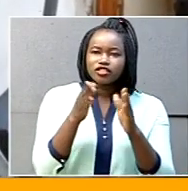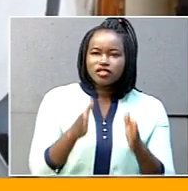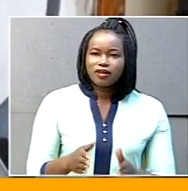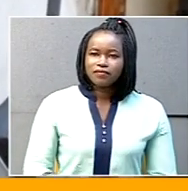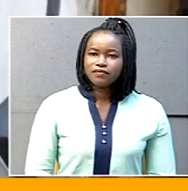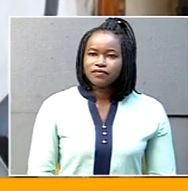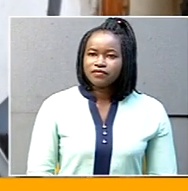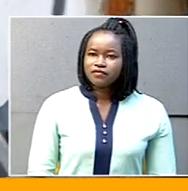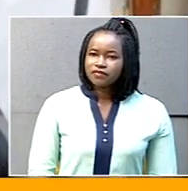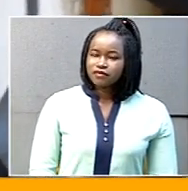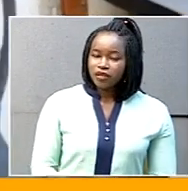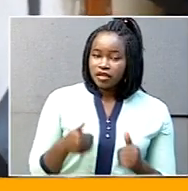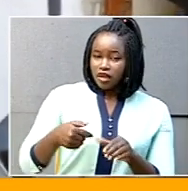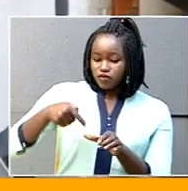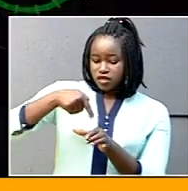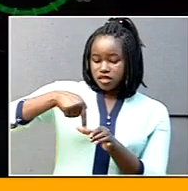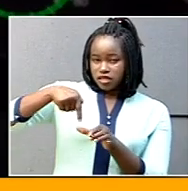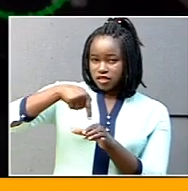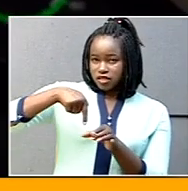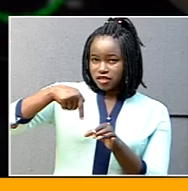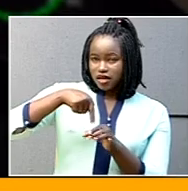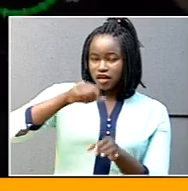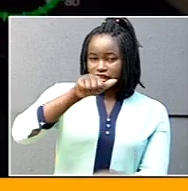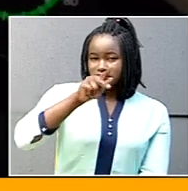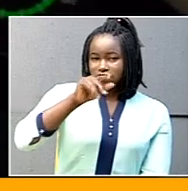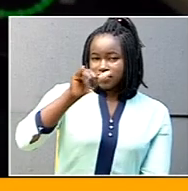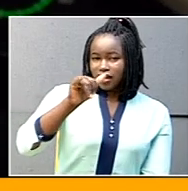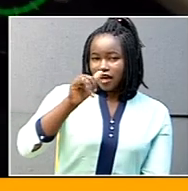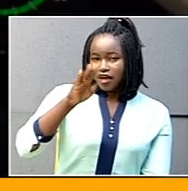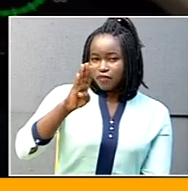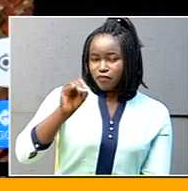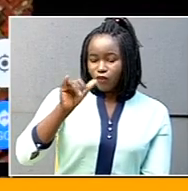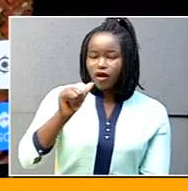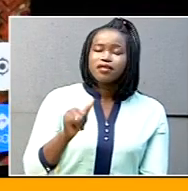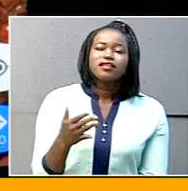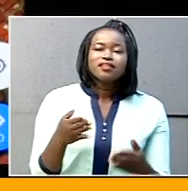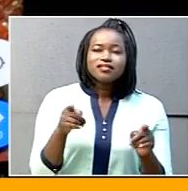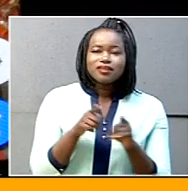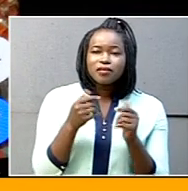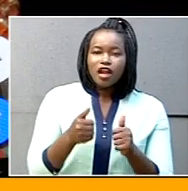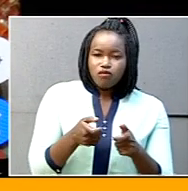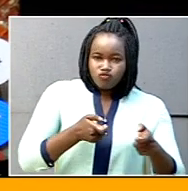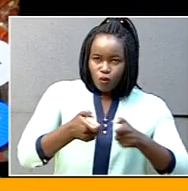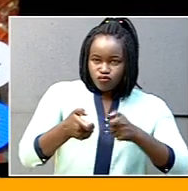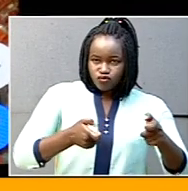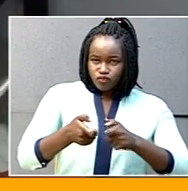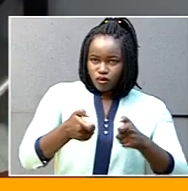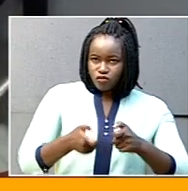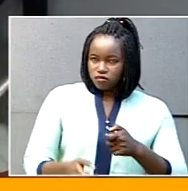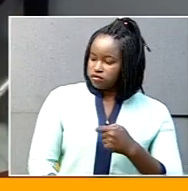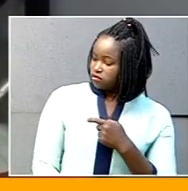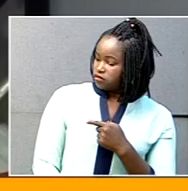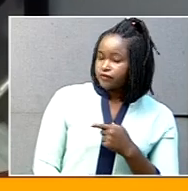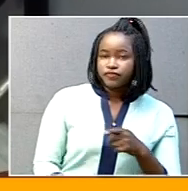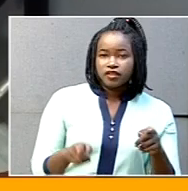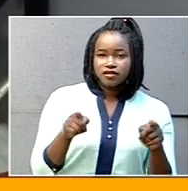our interior of the Skyboy, and this is the pilot control panel and instrumentation. Right now what we have